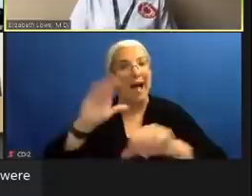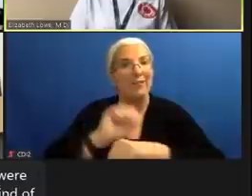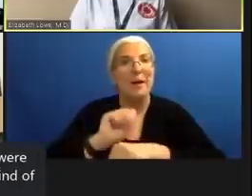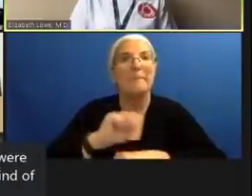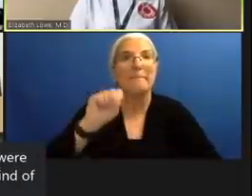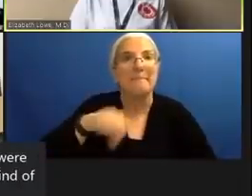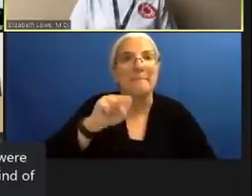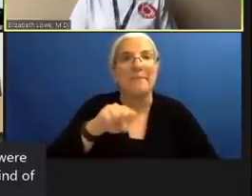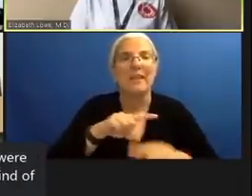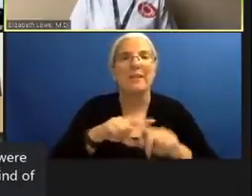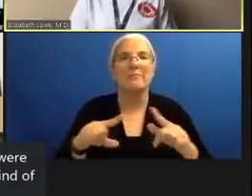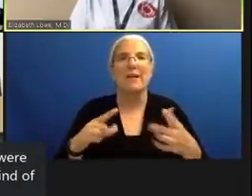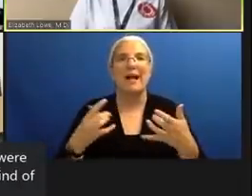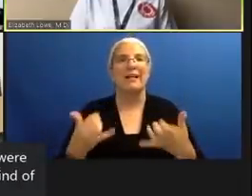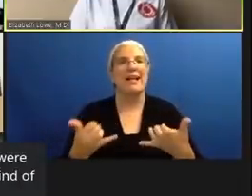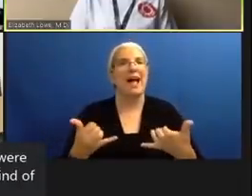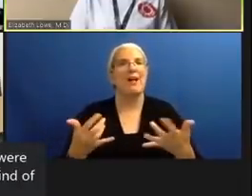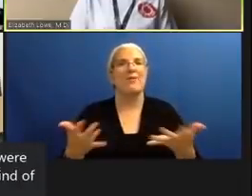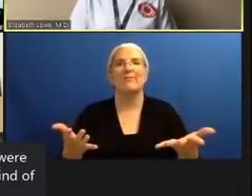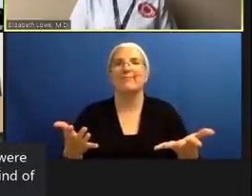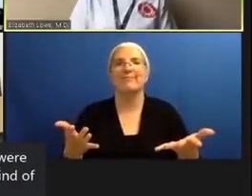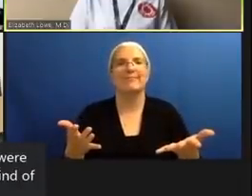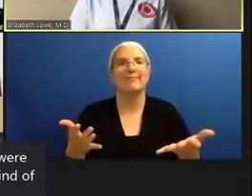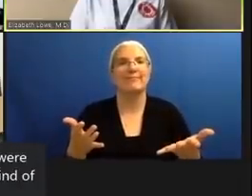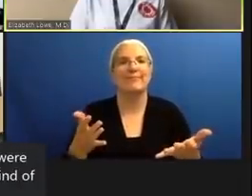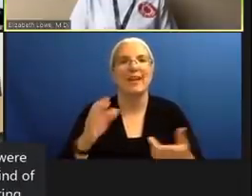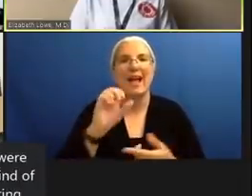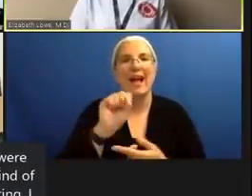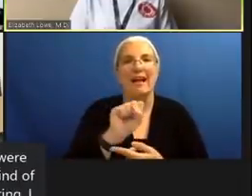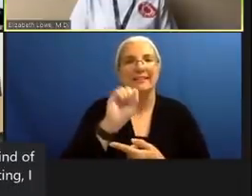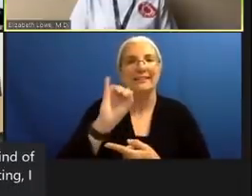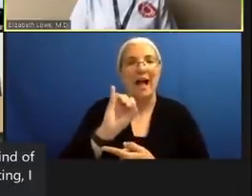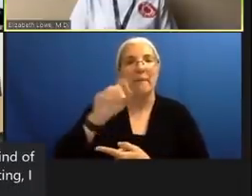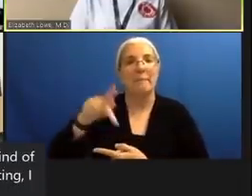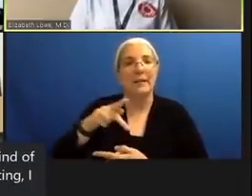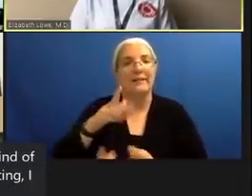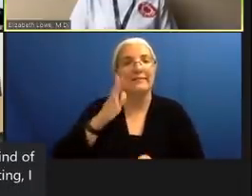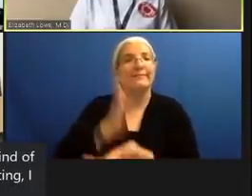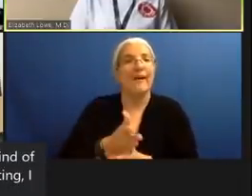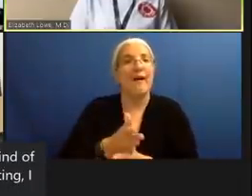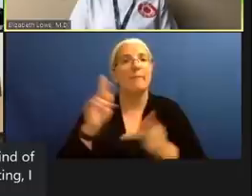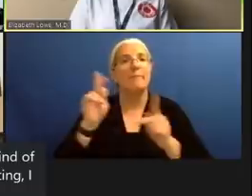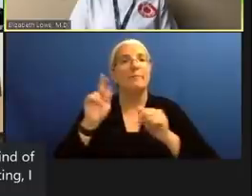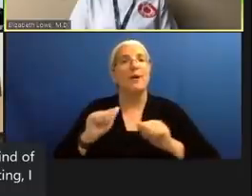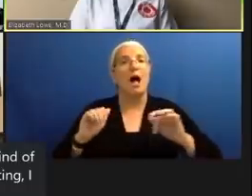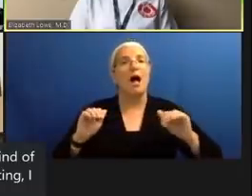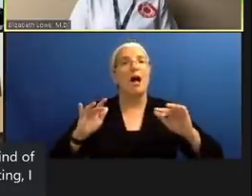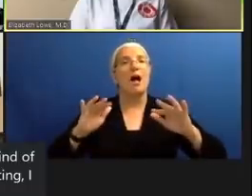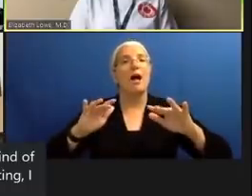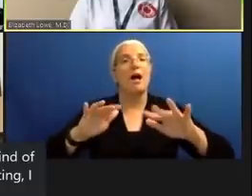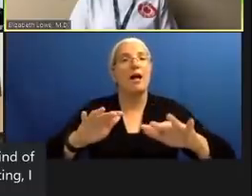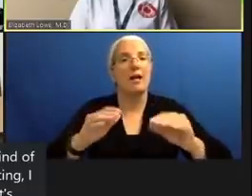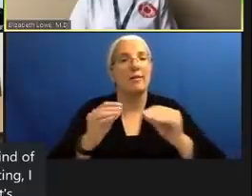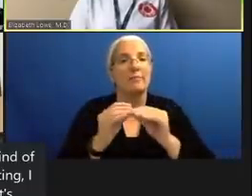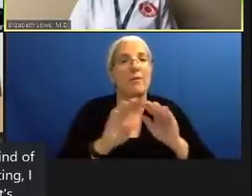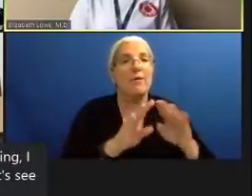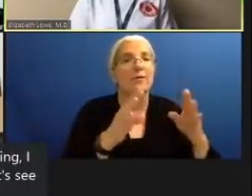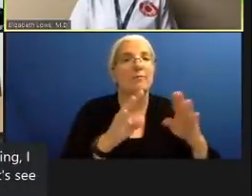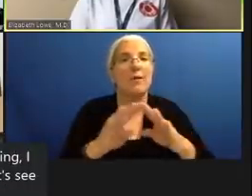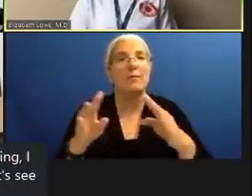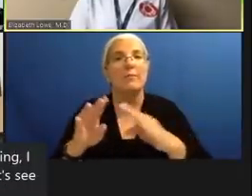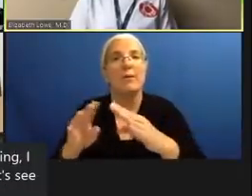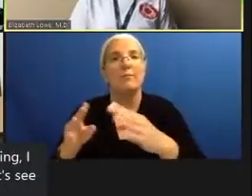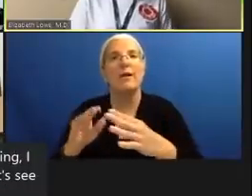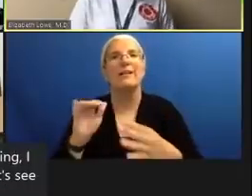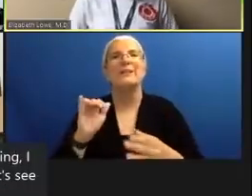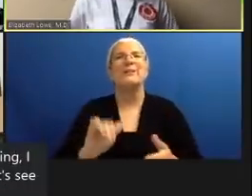of sheltering in place and lifting. I think people I always thought, let's see what happens after Memorial Day